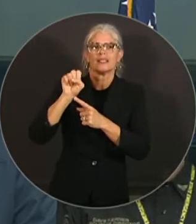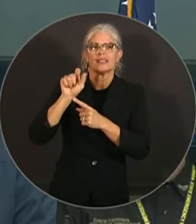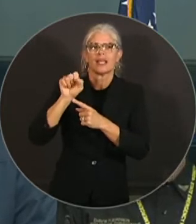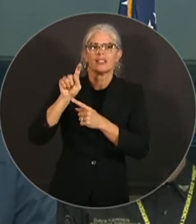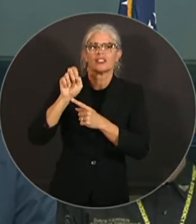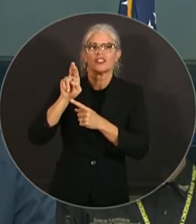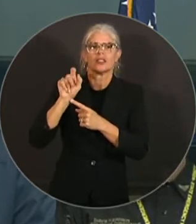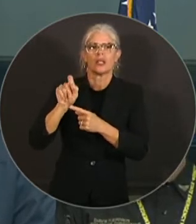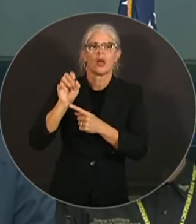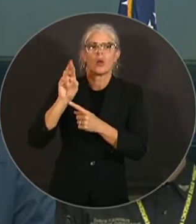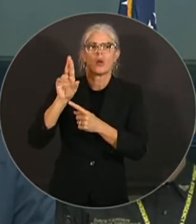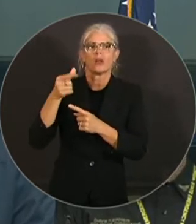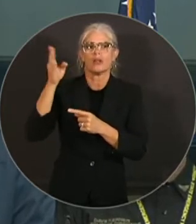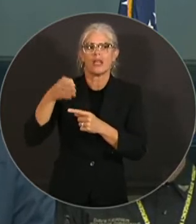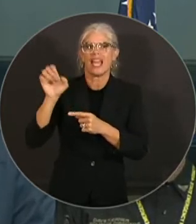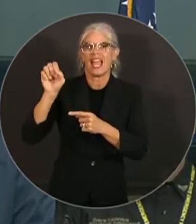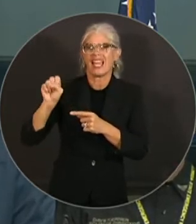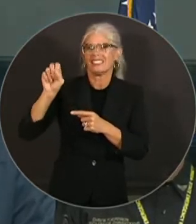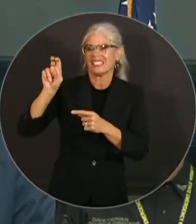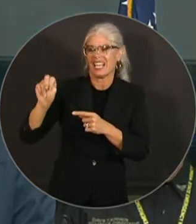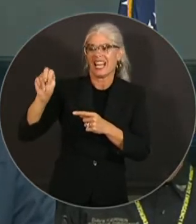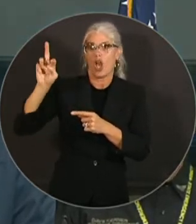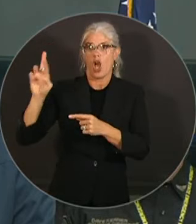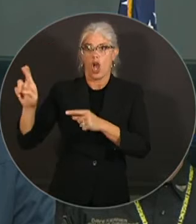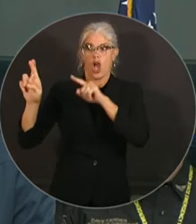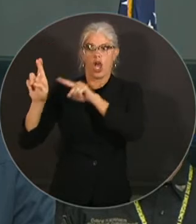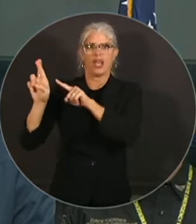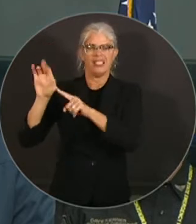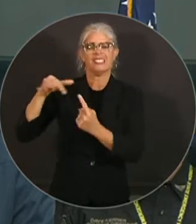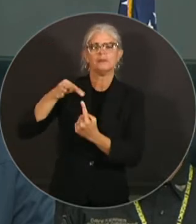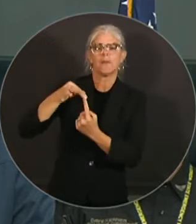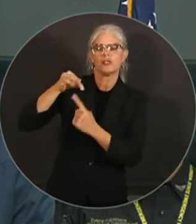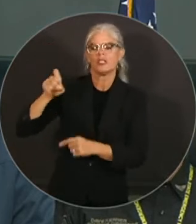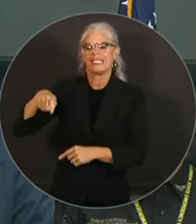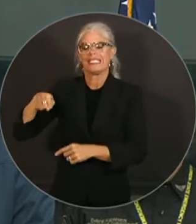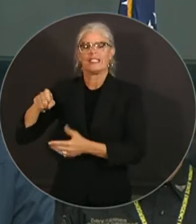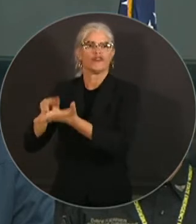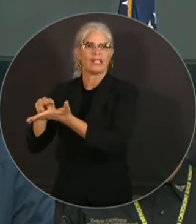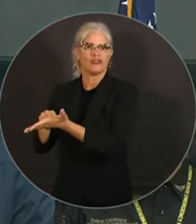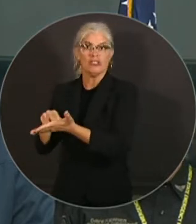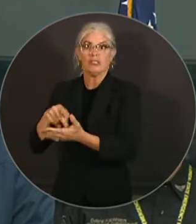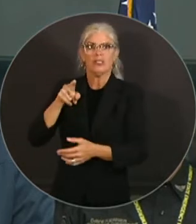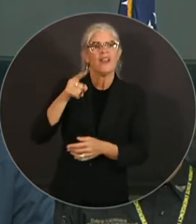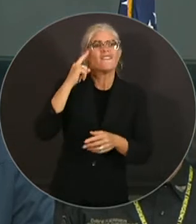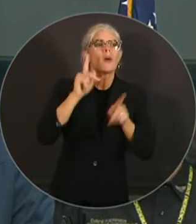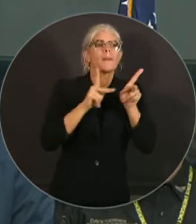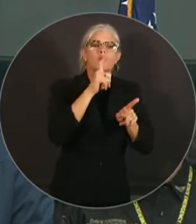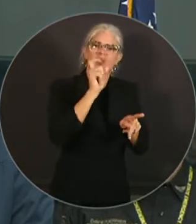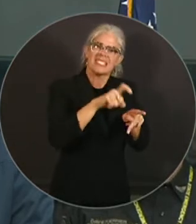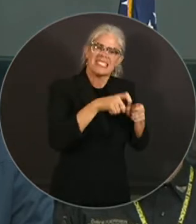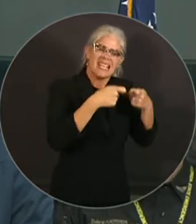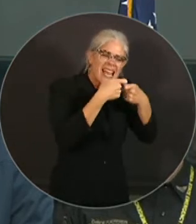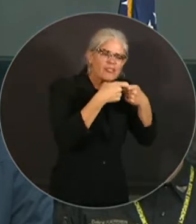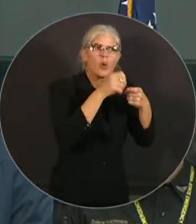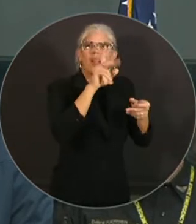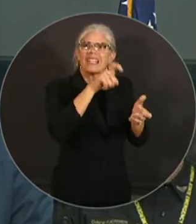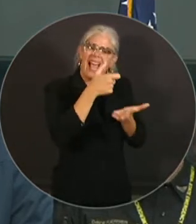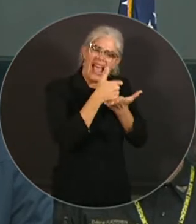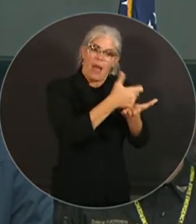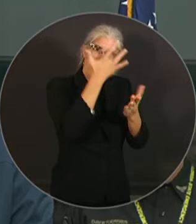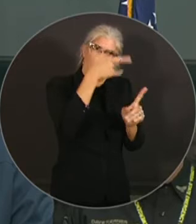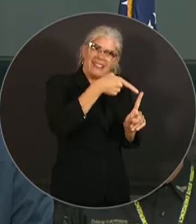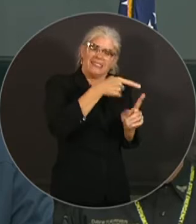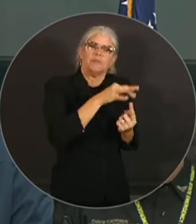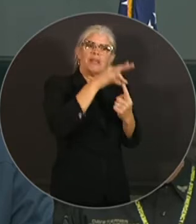floridadisaster.org/SNR to provide that information to local first responders ahead of potential storm impacts. Those who live in the evacuation zone and depend on